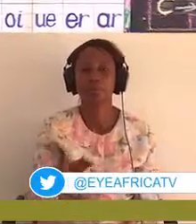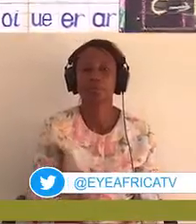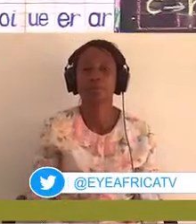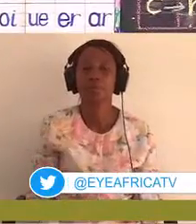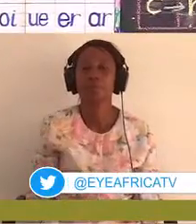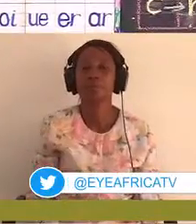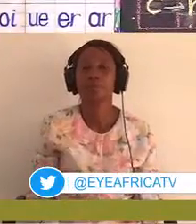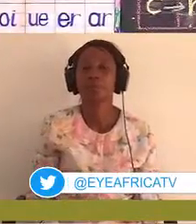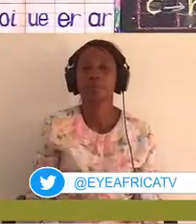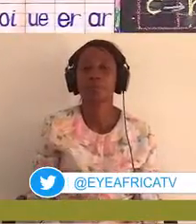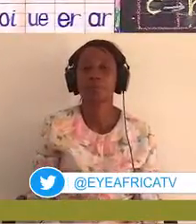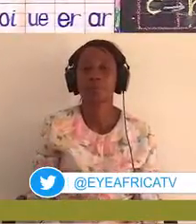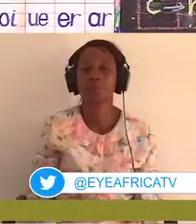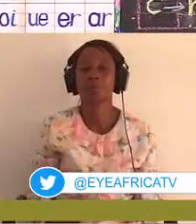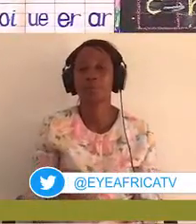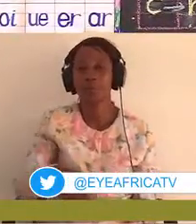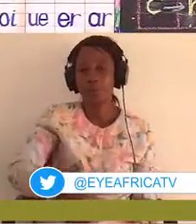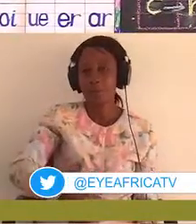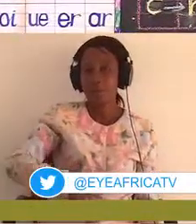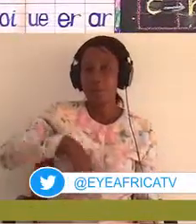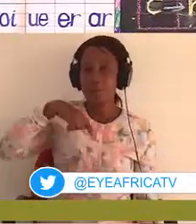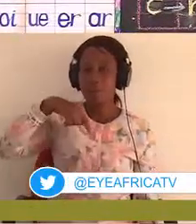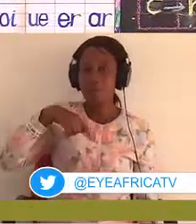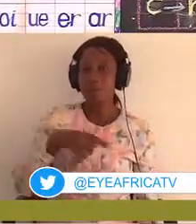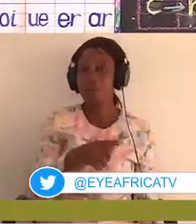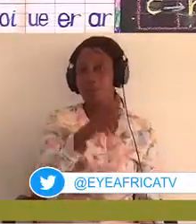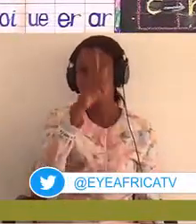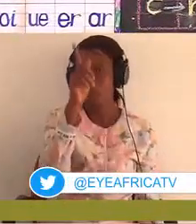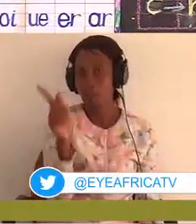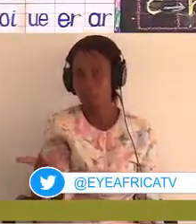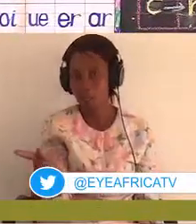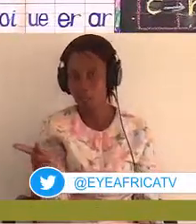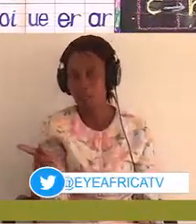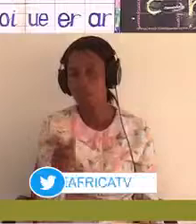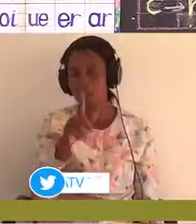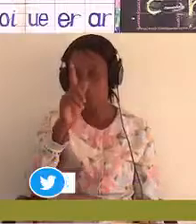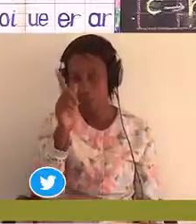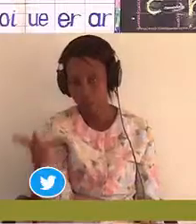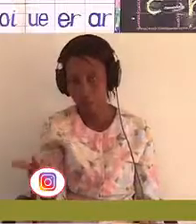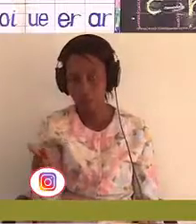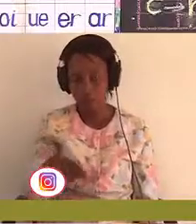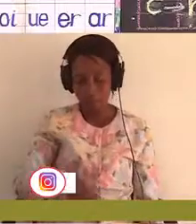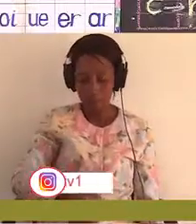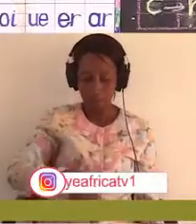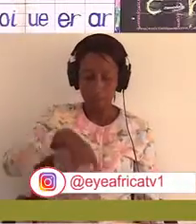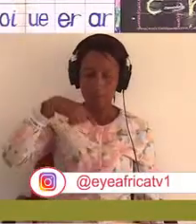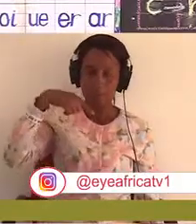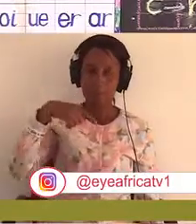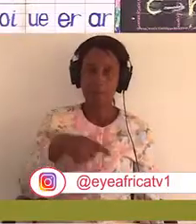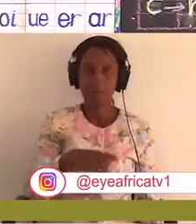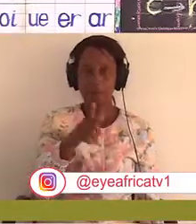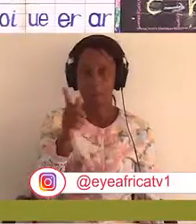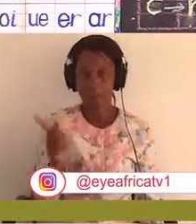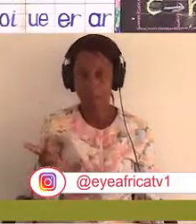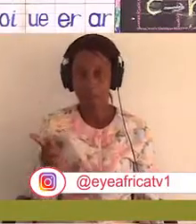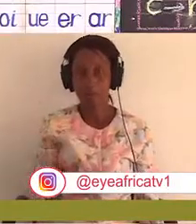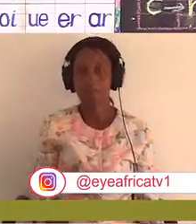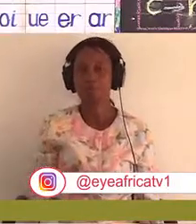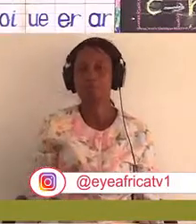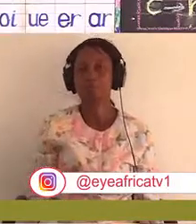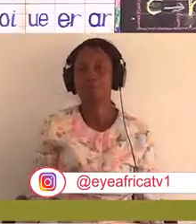The sound is very clear and is definitely at the beginning of the word